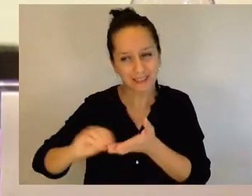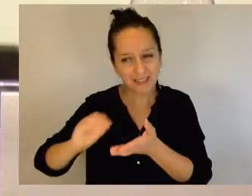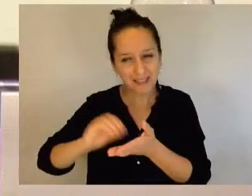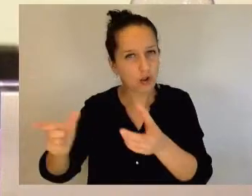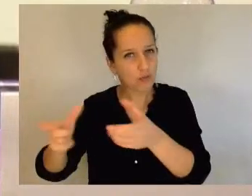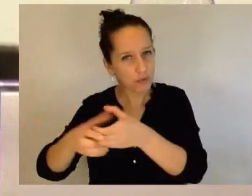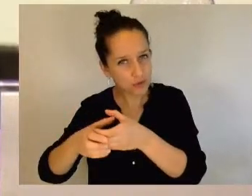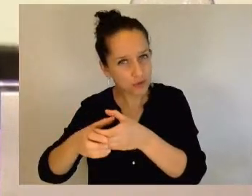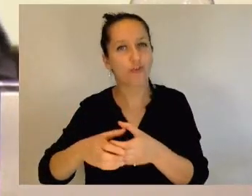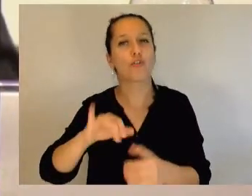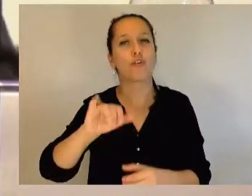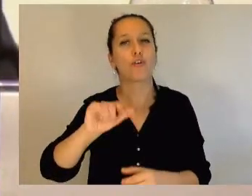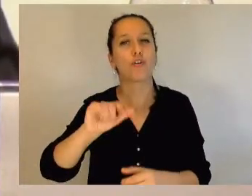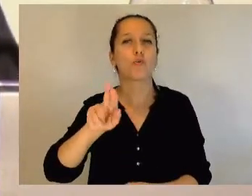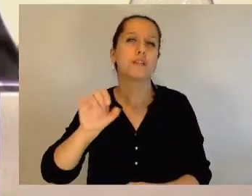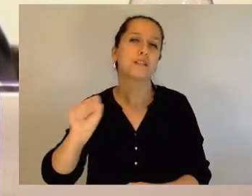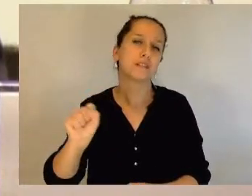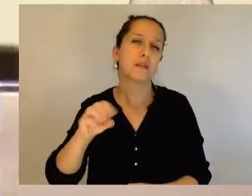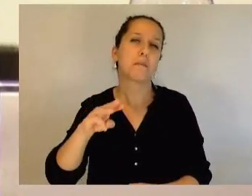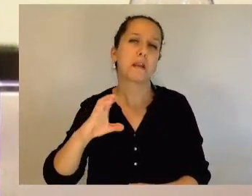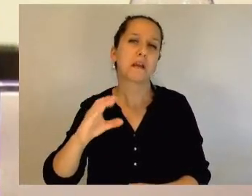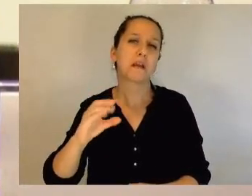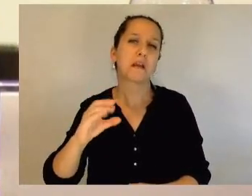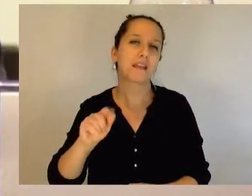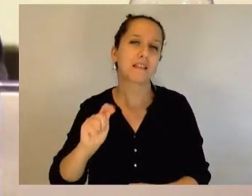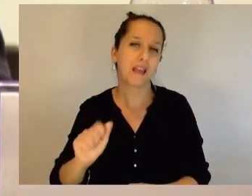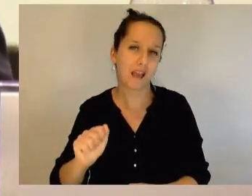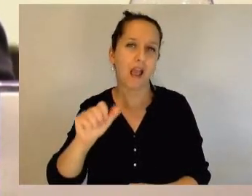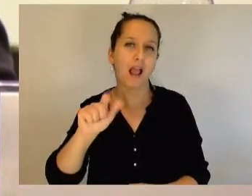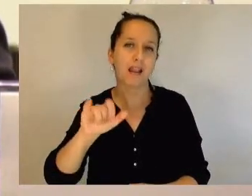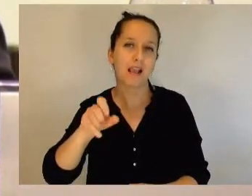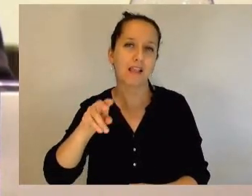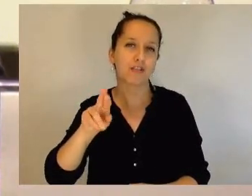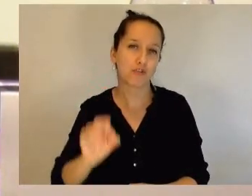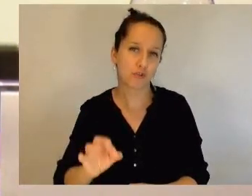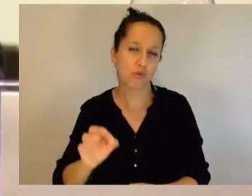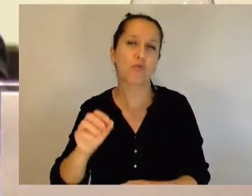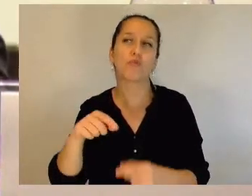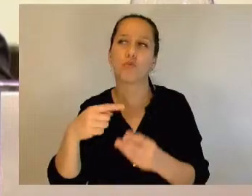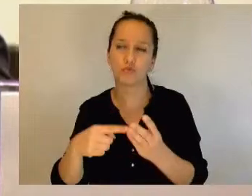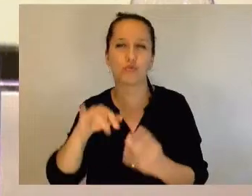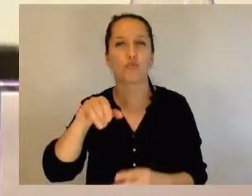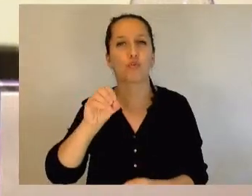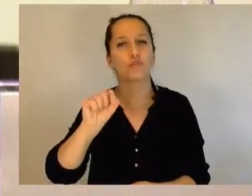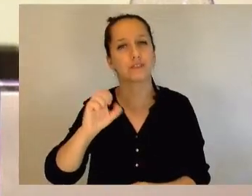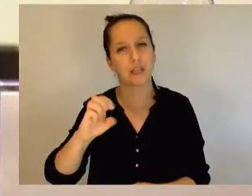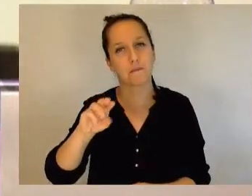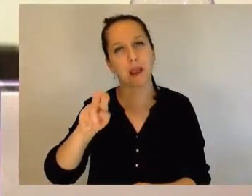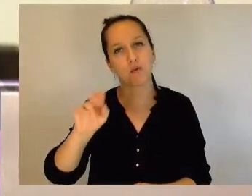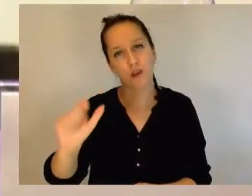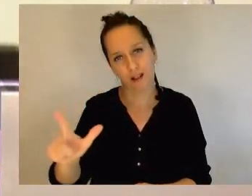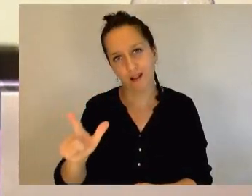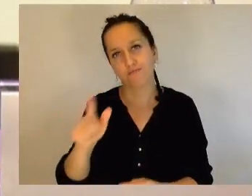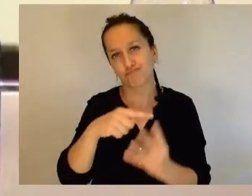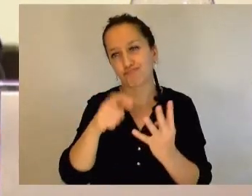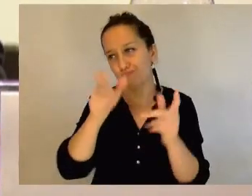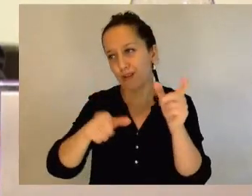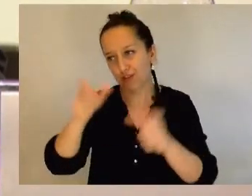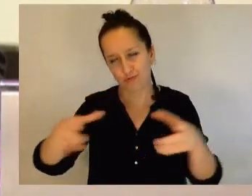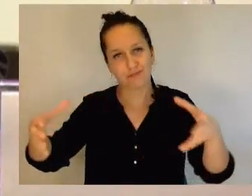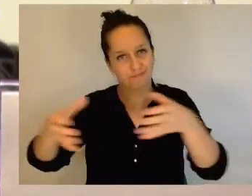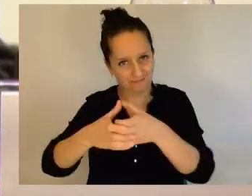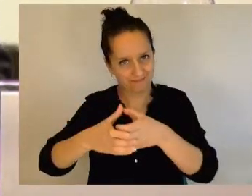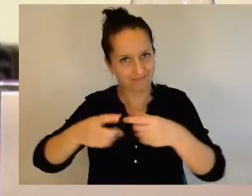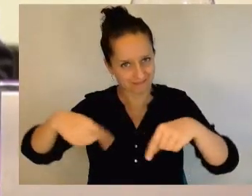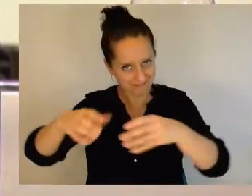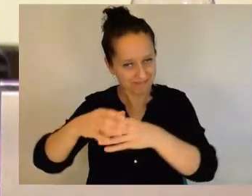Luis Flores Canejasi, Margarita, Alejandro Morales, San Jose, Guillermo. Thank you very much, Minister. Again, the gratitude of ECLAC